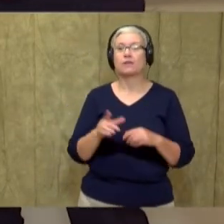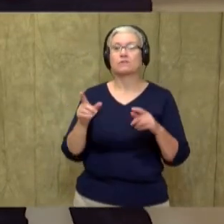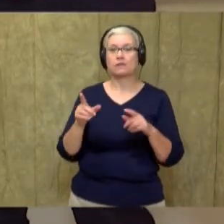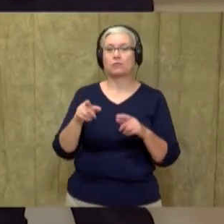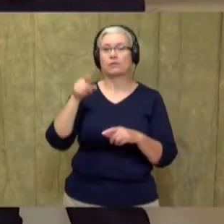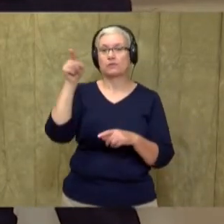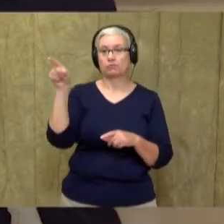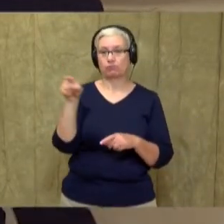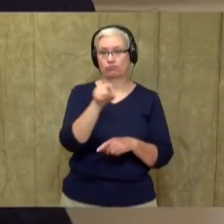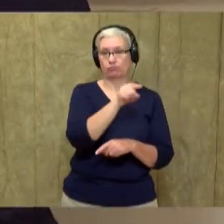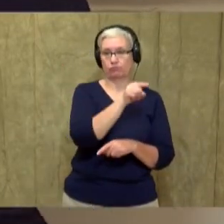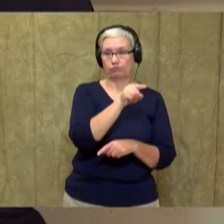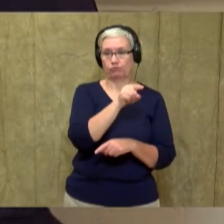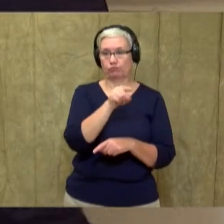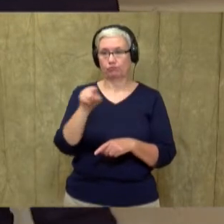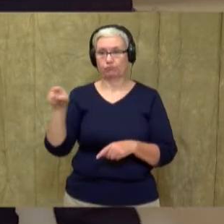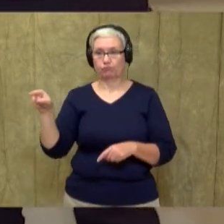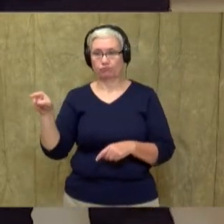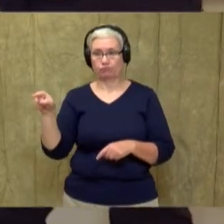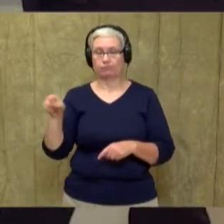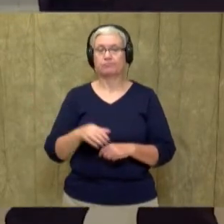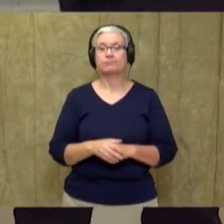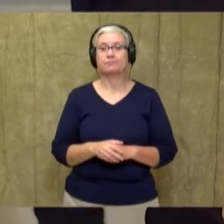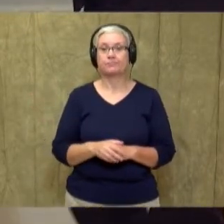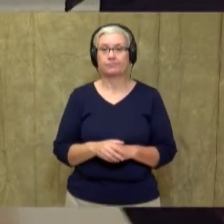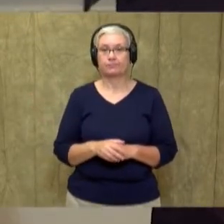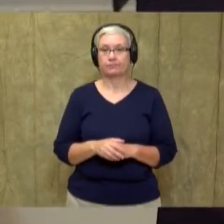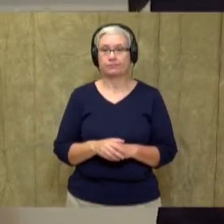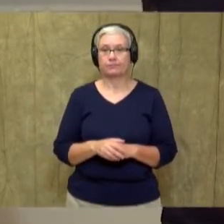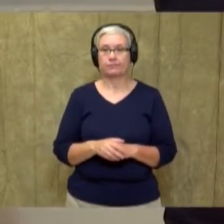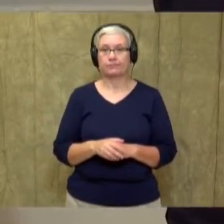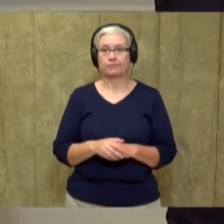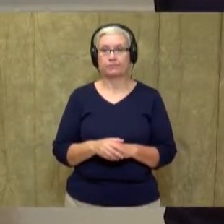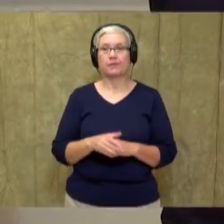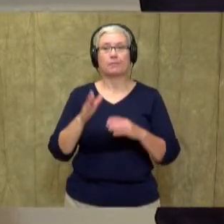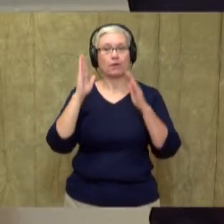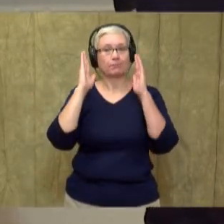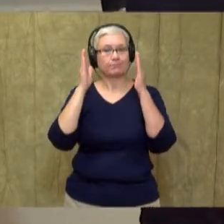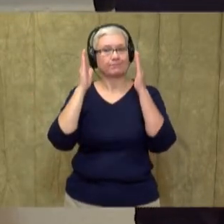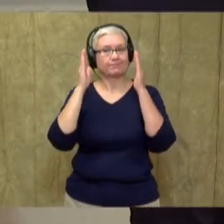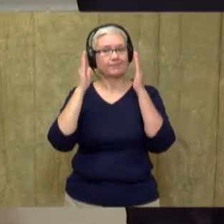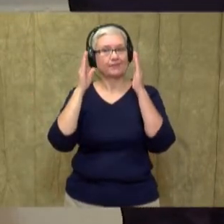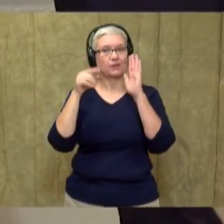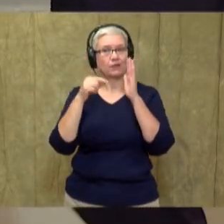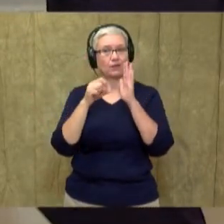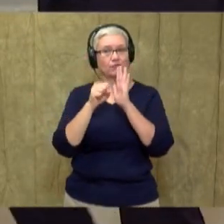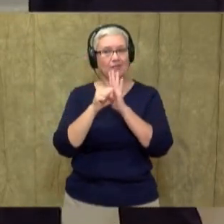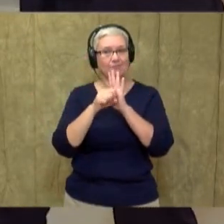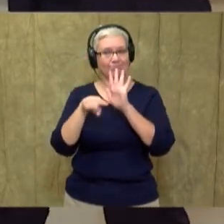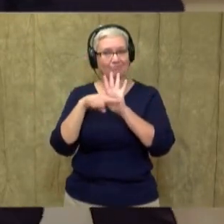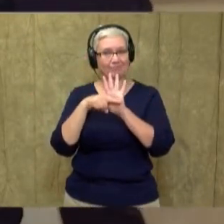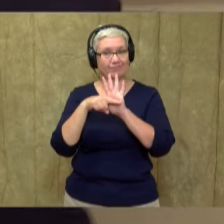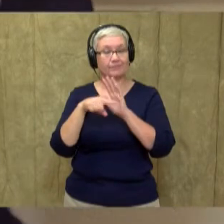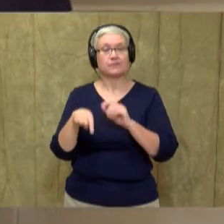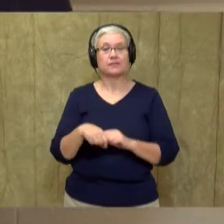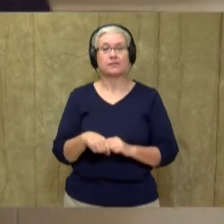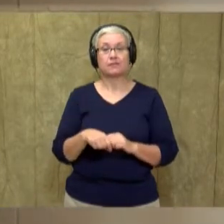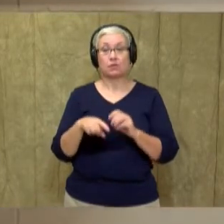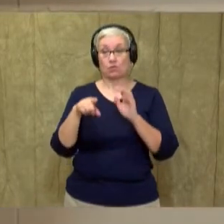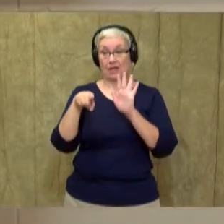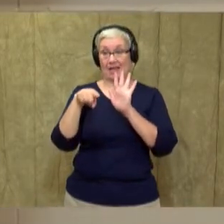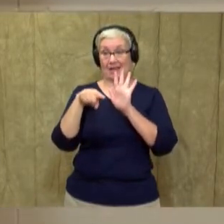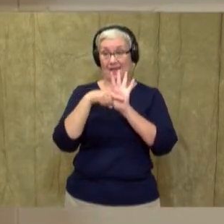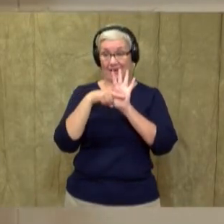horizontal. I'm either moving left or moving to the right. But again, we've got to pay attention to our signs, right? So when h is